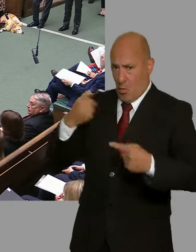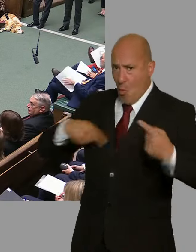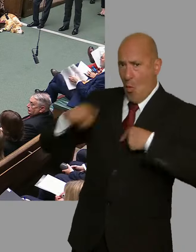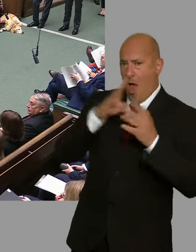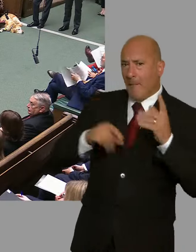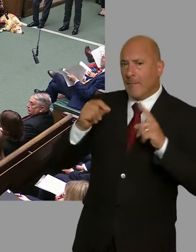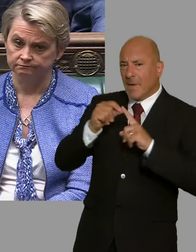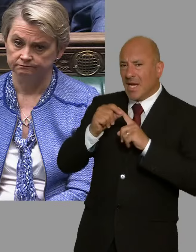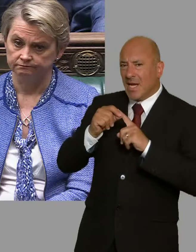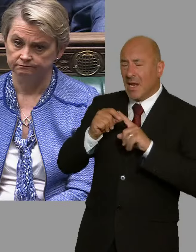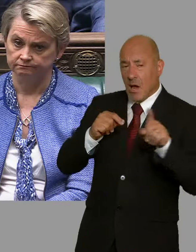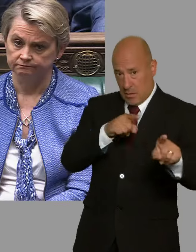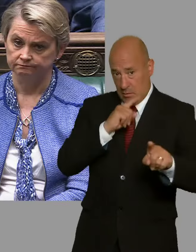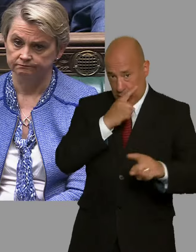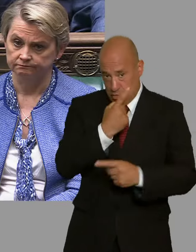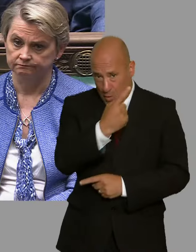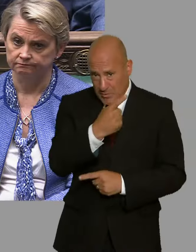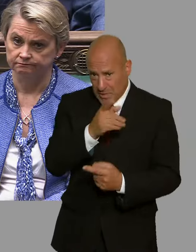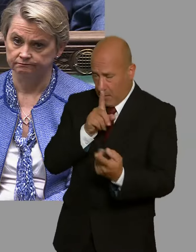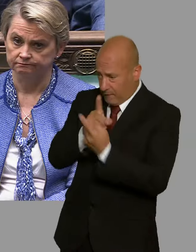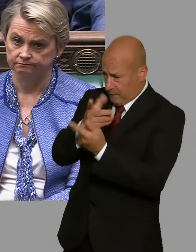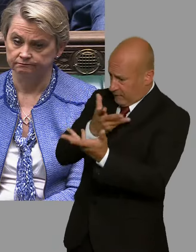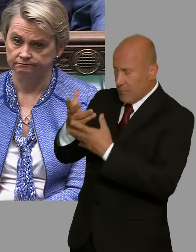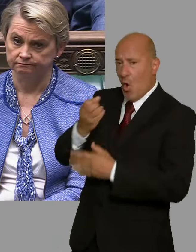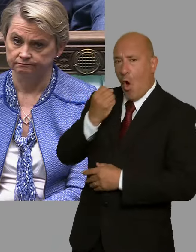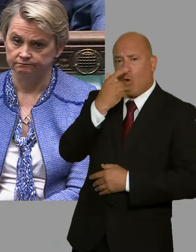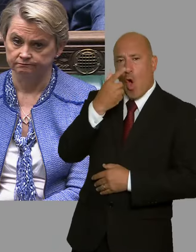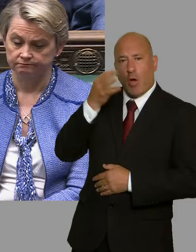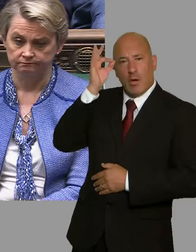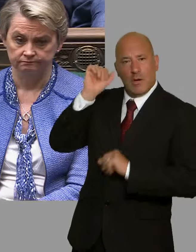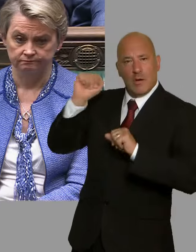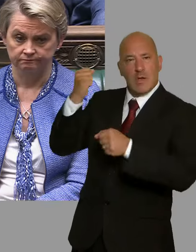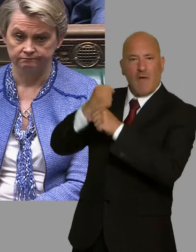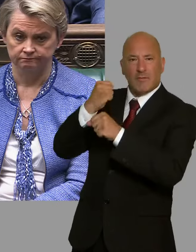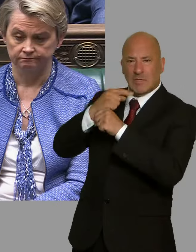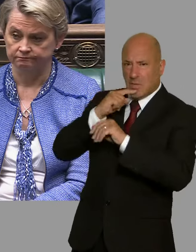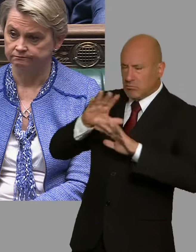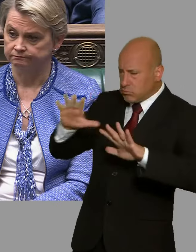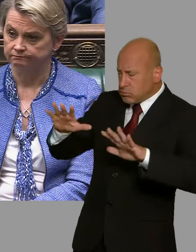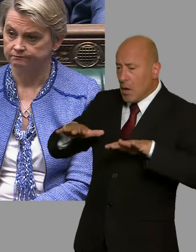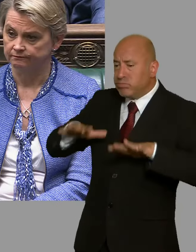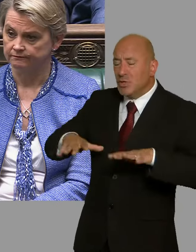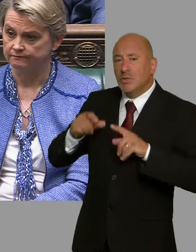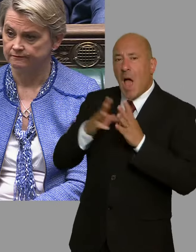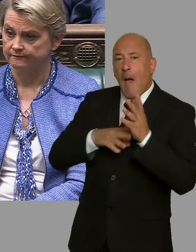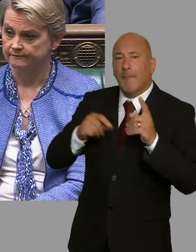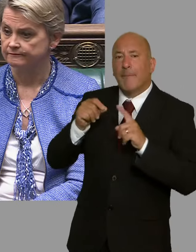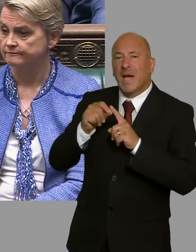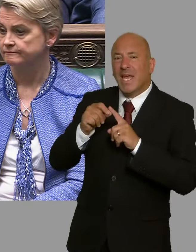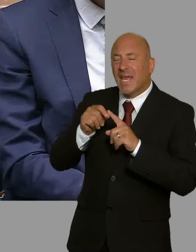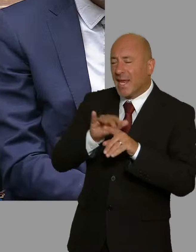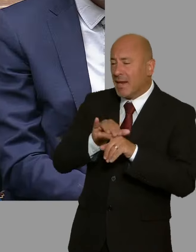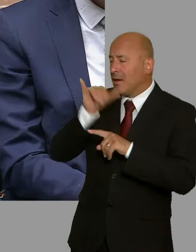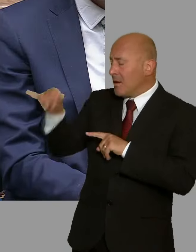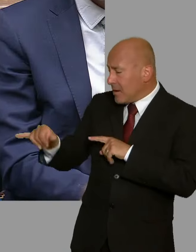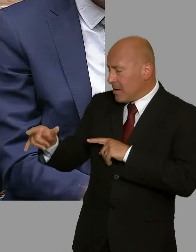experience is deeply concerning, and I know it must have affected her. I think she was hoping to see and later saw